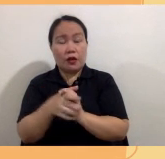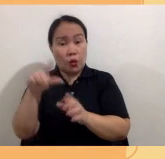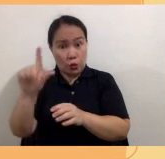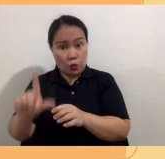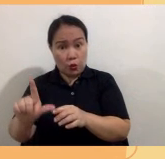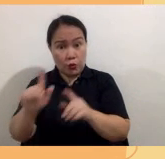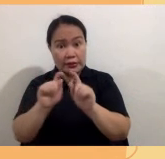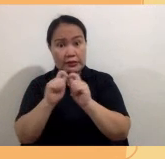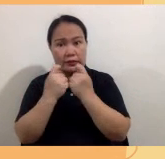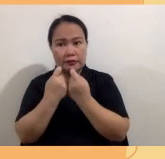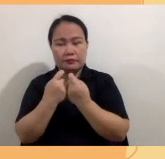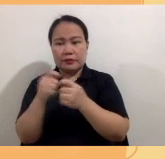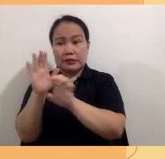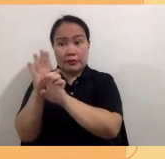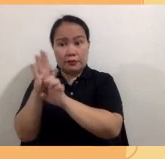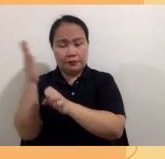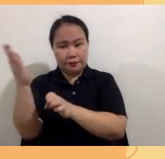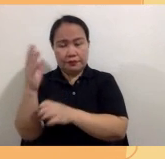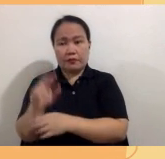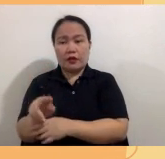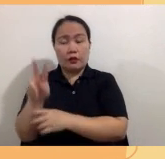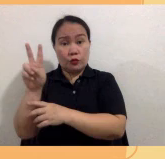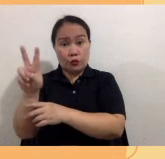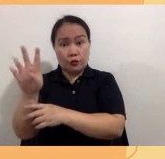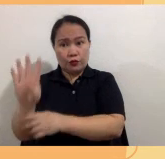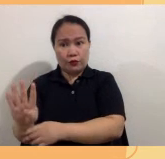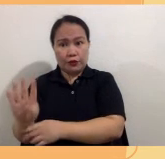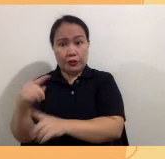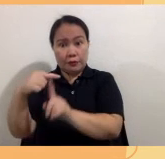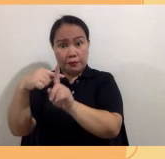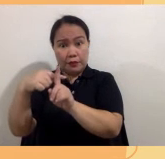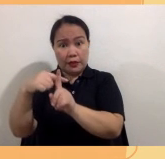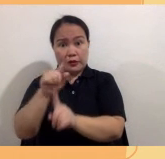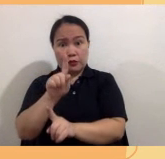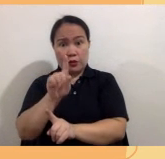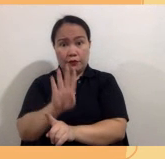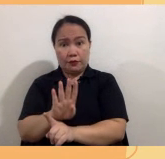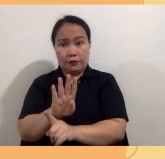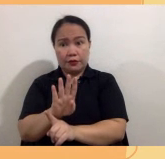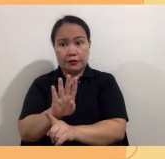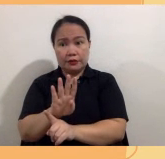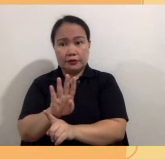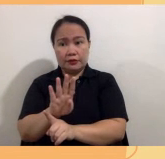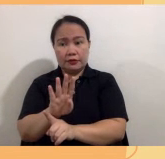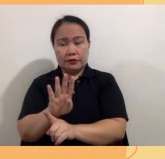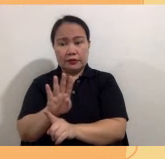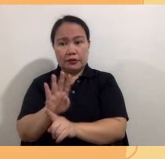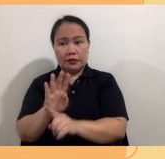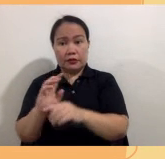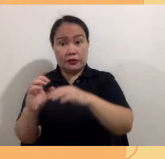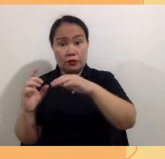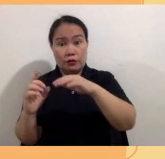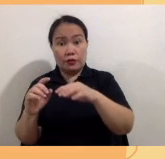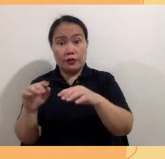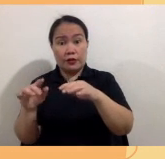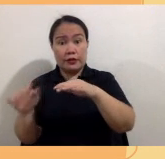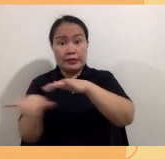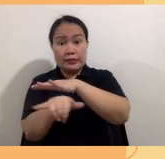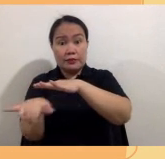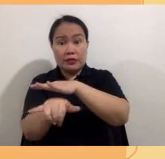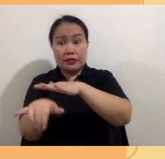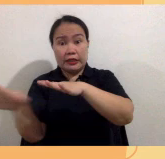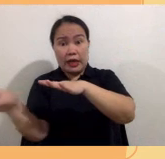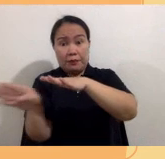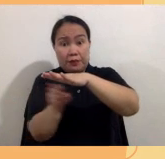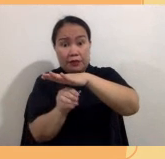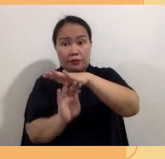Okay? So, let us have an example. So, I have 2/4 plus 1/4, so 2 plus 1. That is 3, and